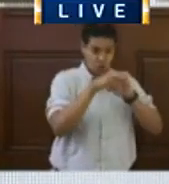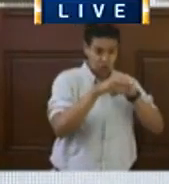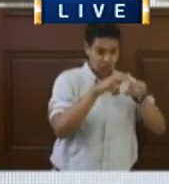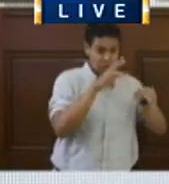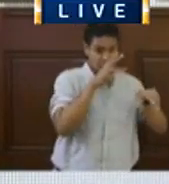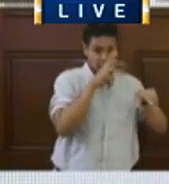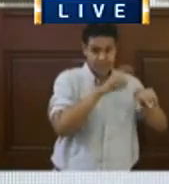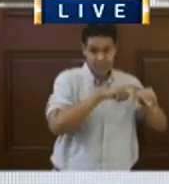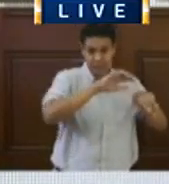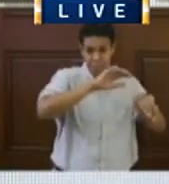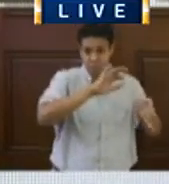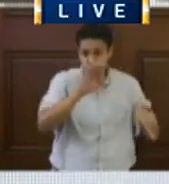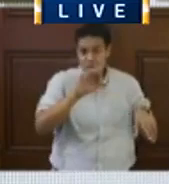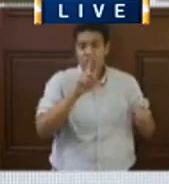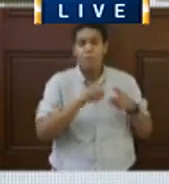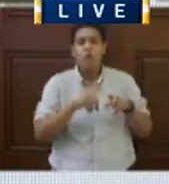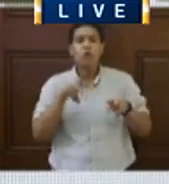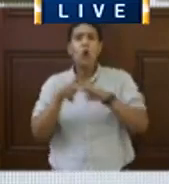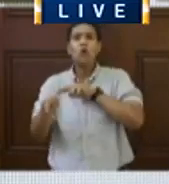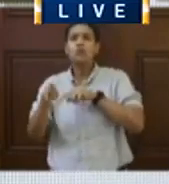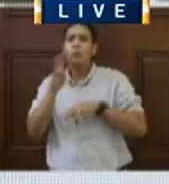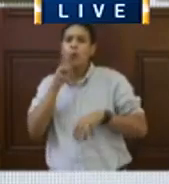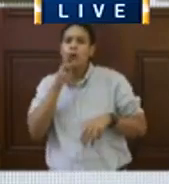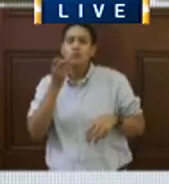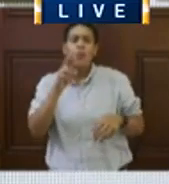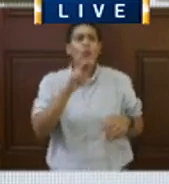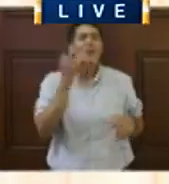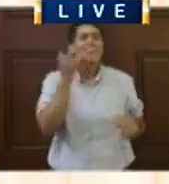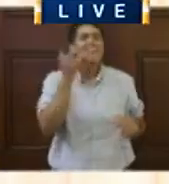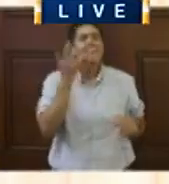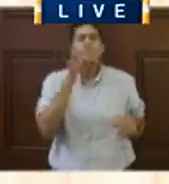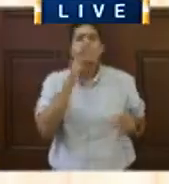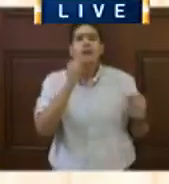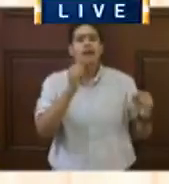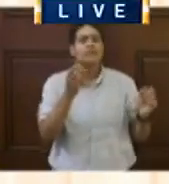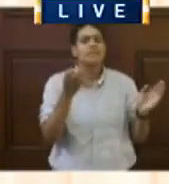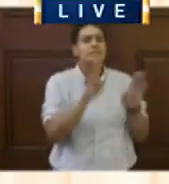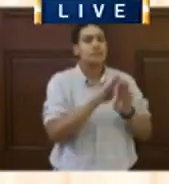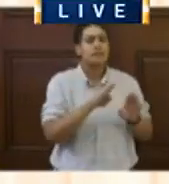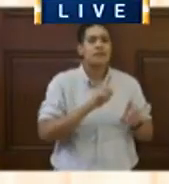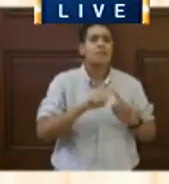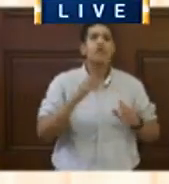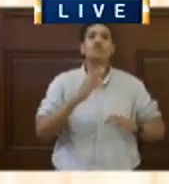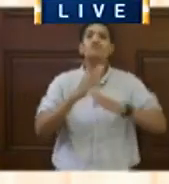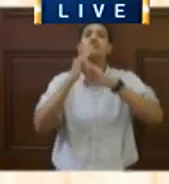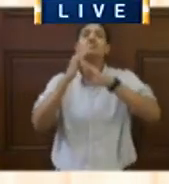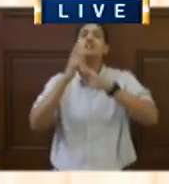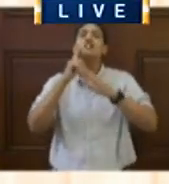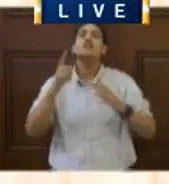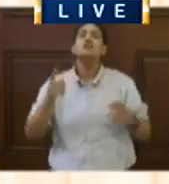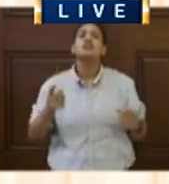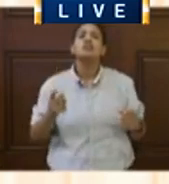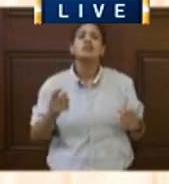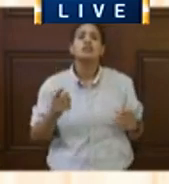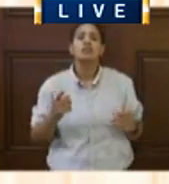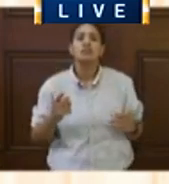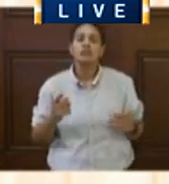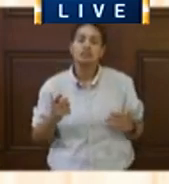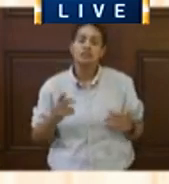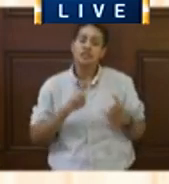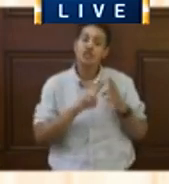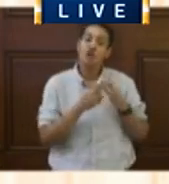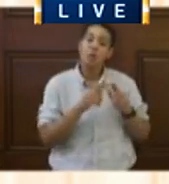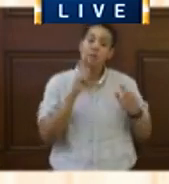their disconnections. Thank you, sir. There are restrictions in terms of the number of persons, numbers in terms of gatherings.